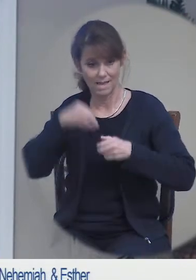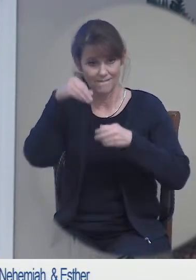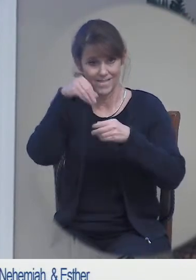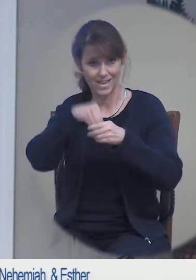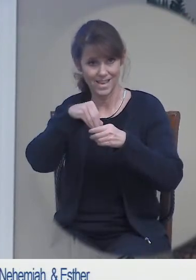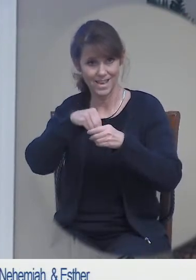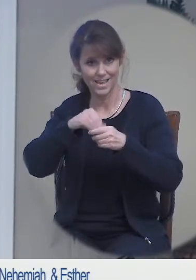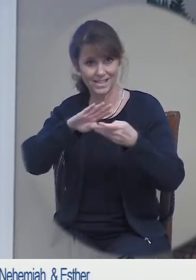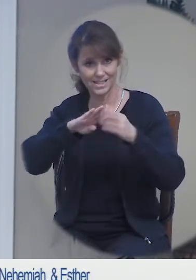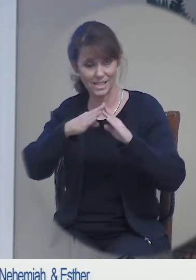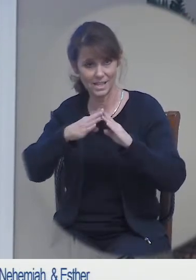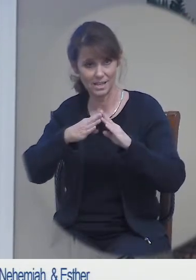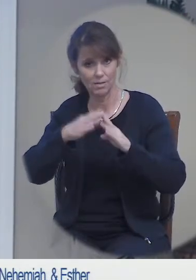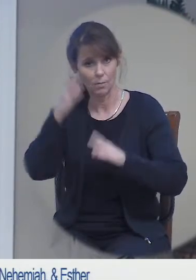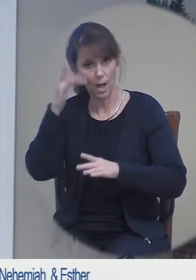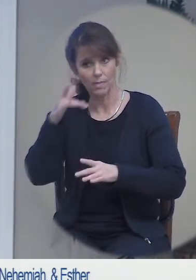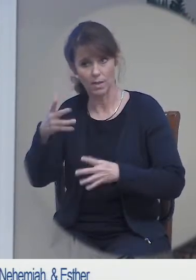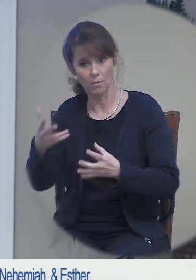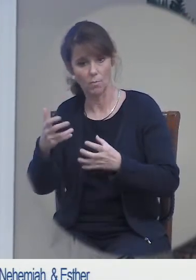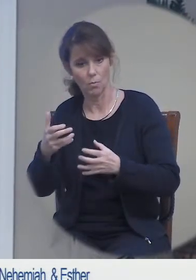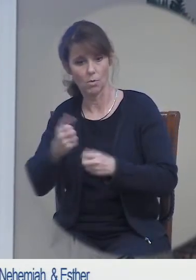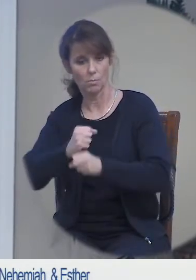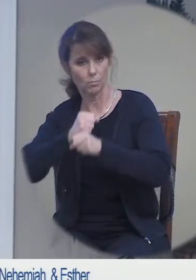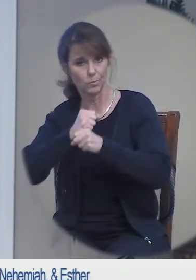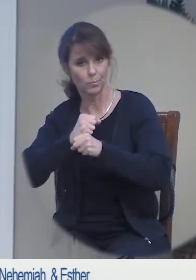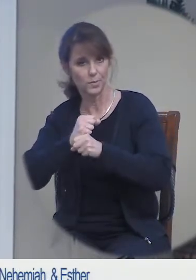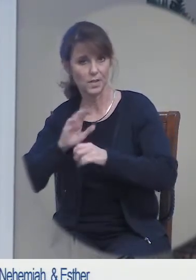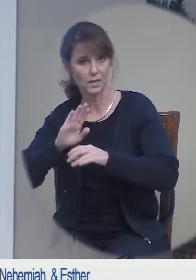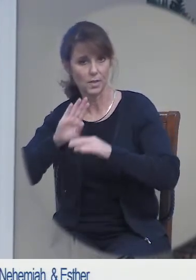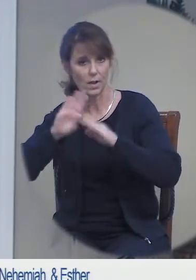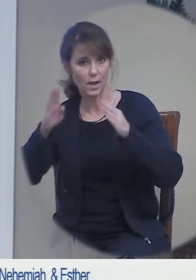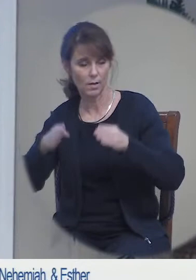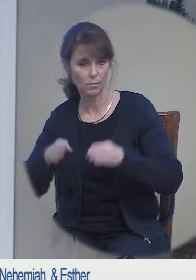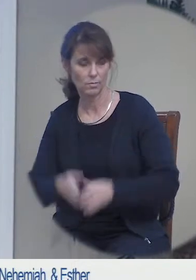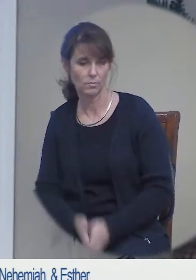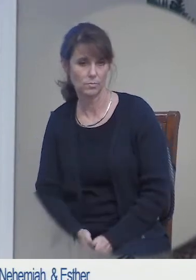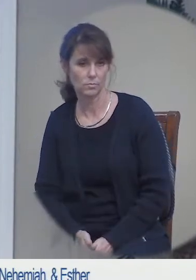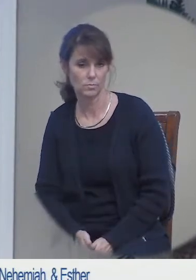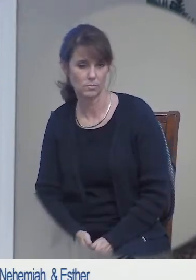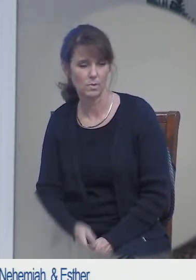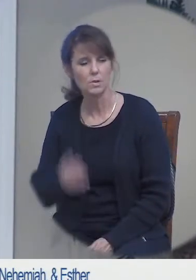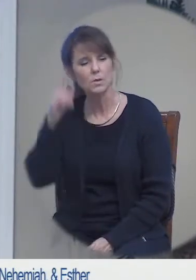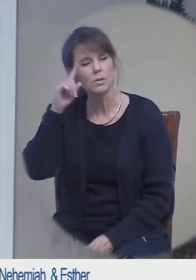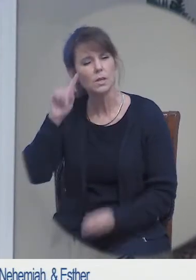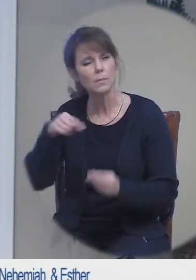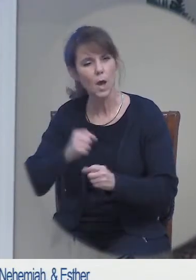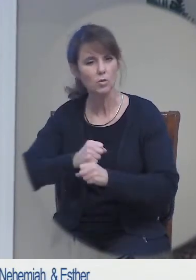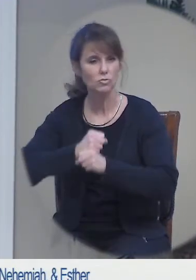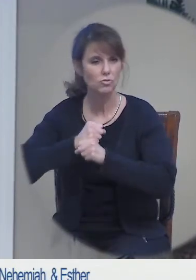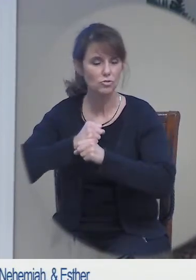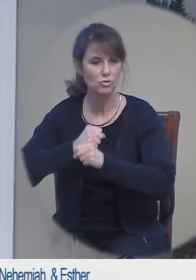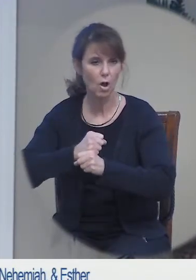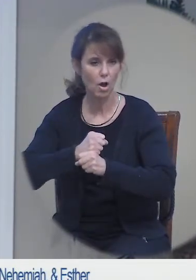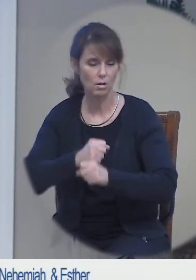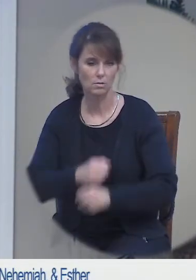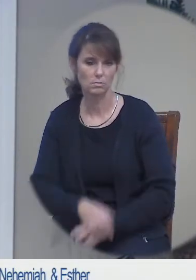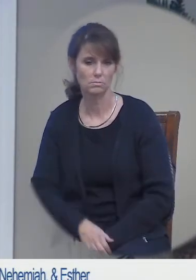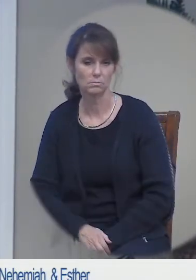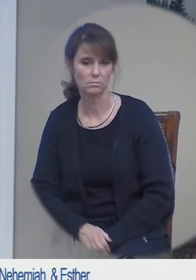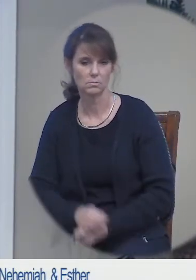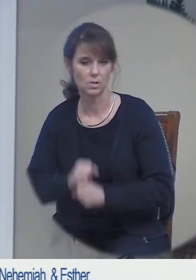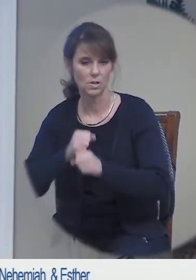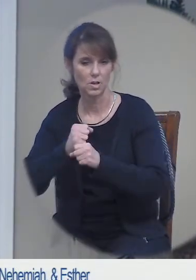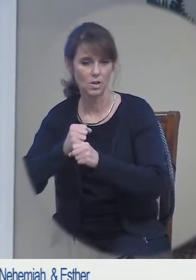Because they got a vested interest, right? Now, typically, we think about guards like, I might put Charles on the wall because